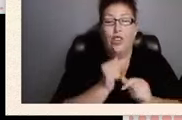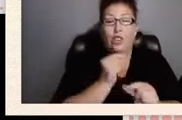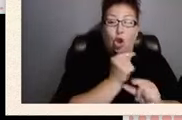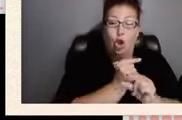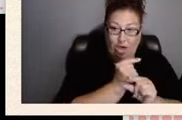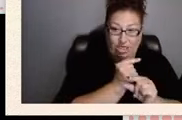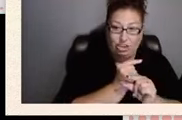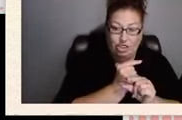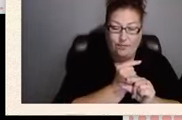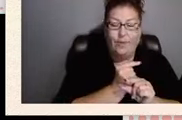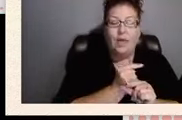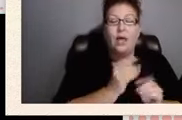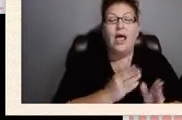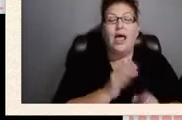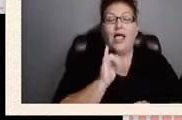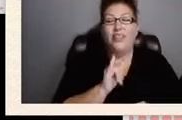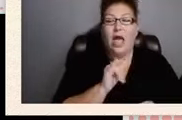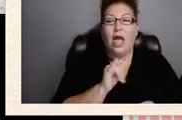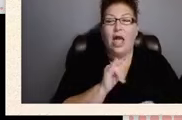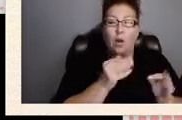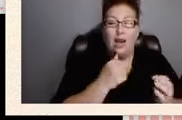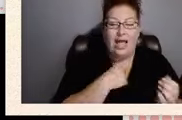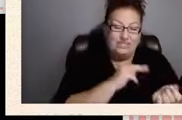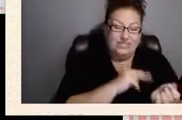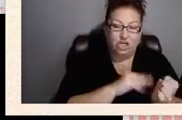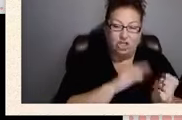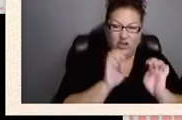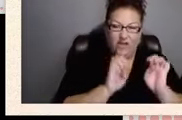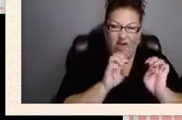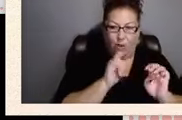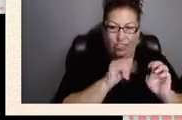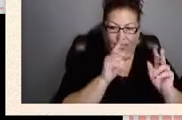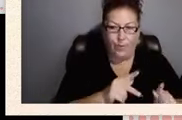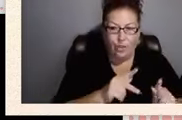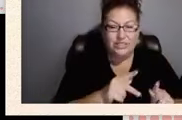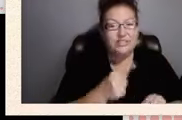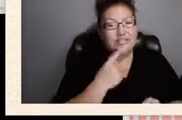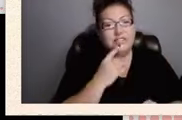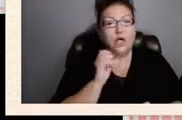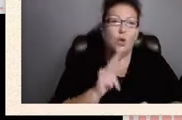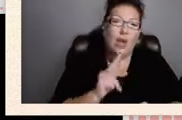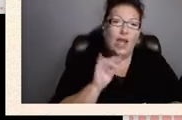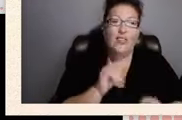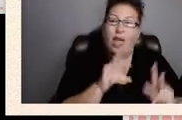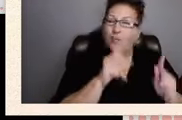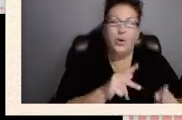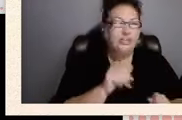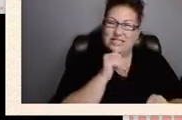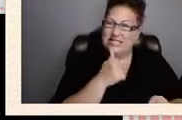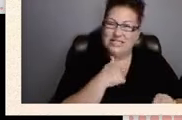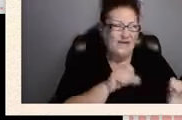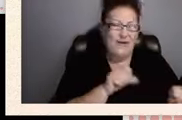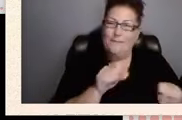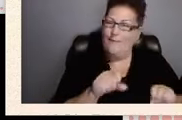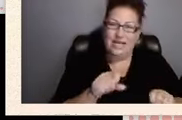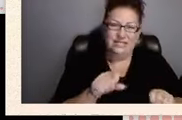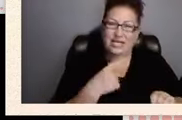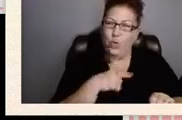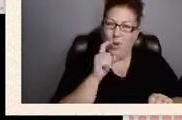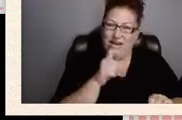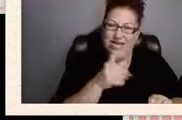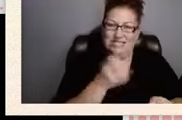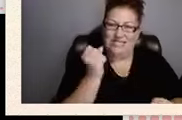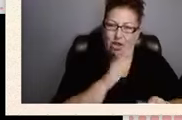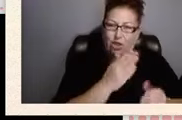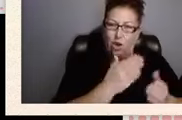has doctors evaluate the person and says, okay, this person doesn't have capacity. We need to take their rights, whatever